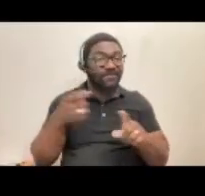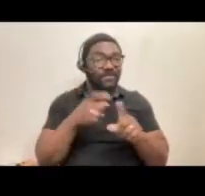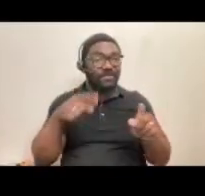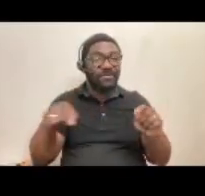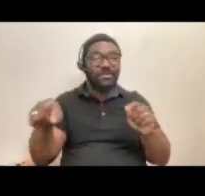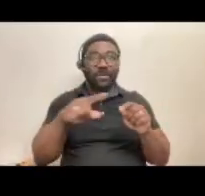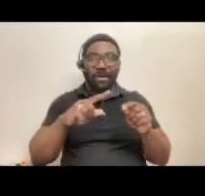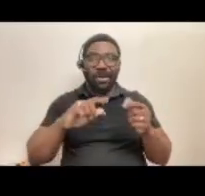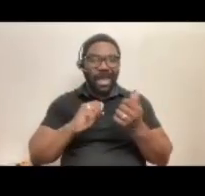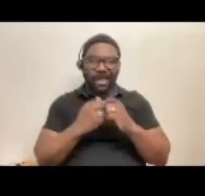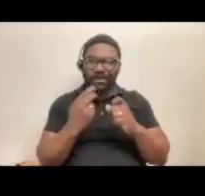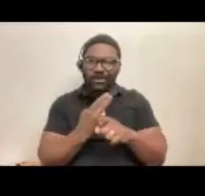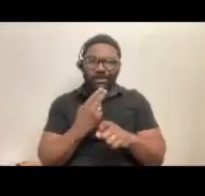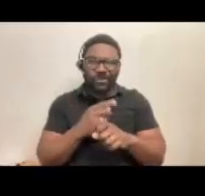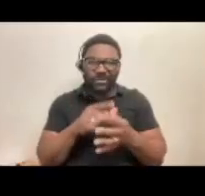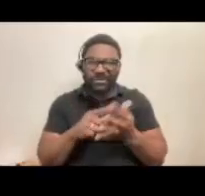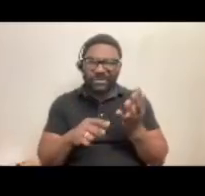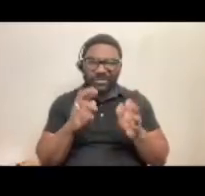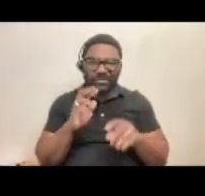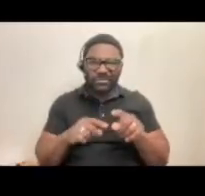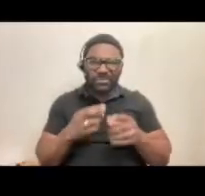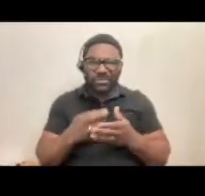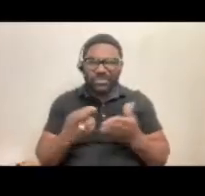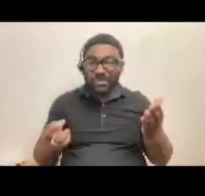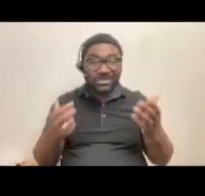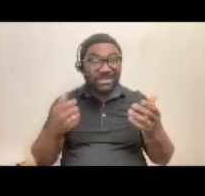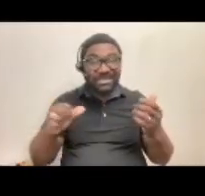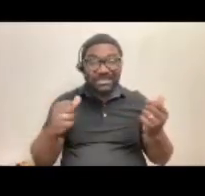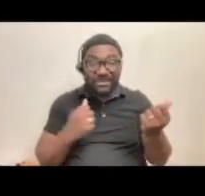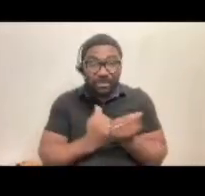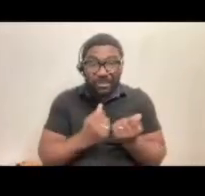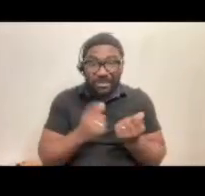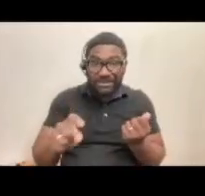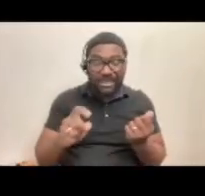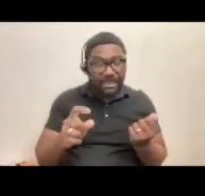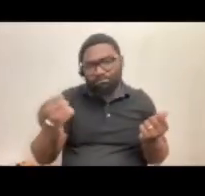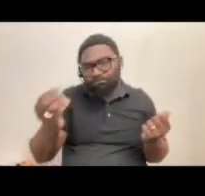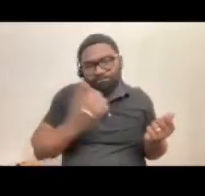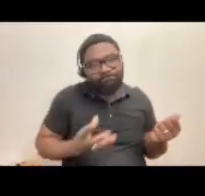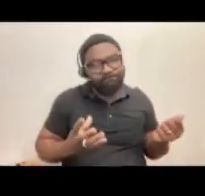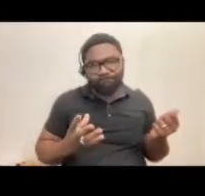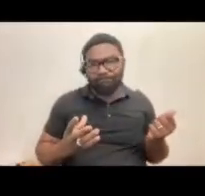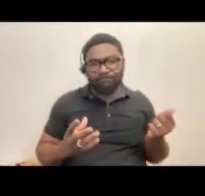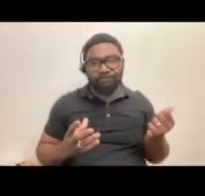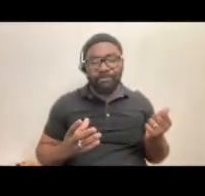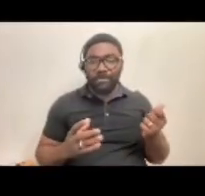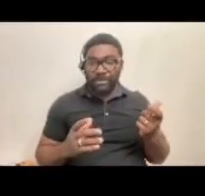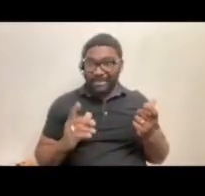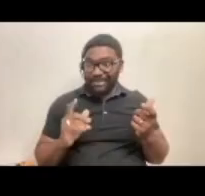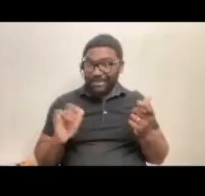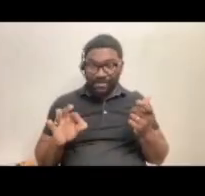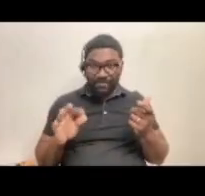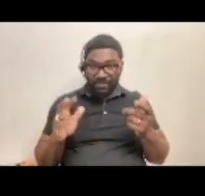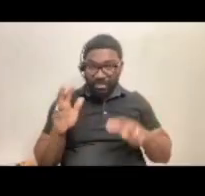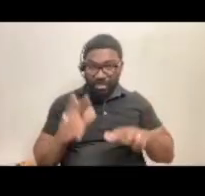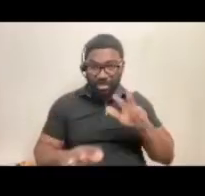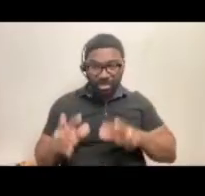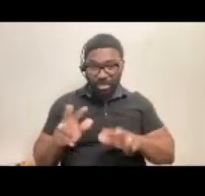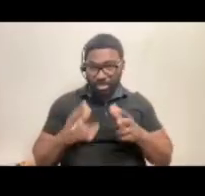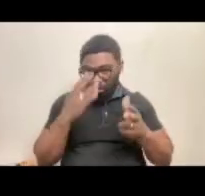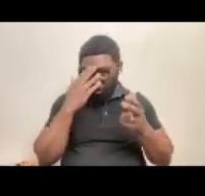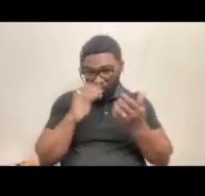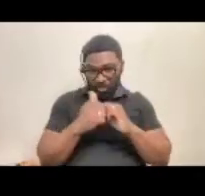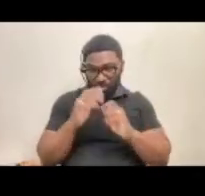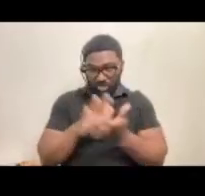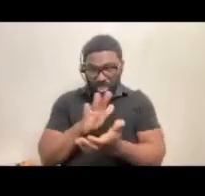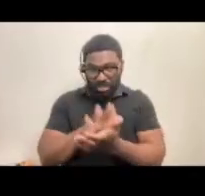might be using those resources or any support that they need to use the documents, the memos, the FAQs that